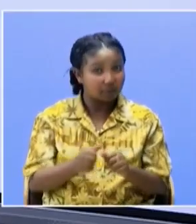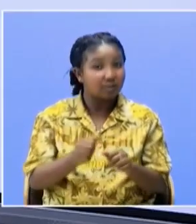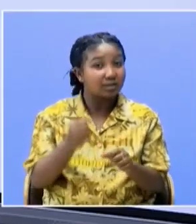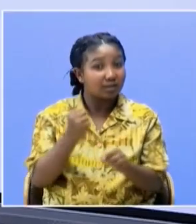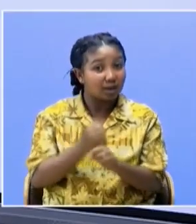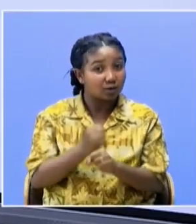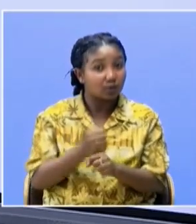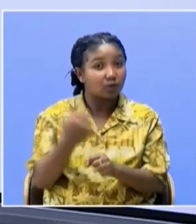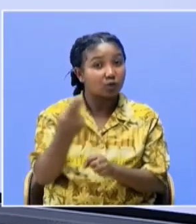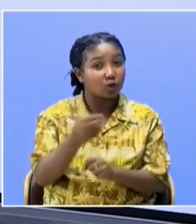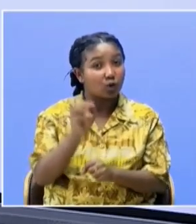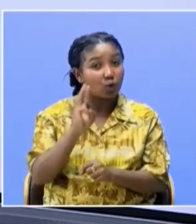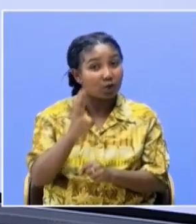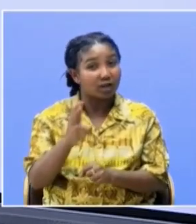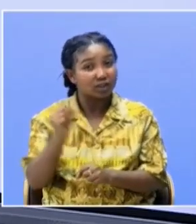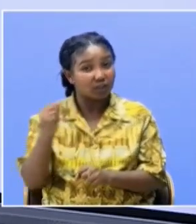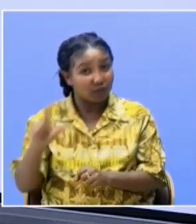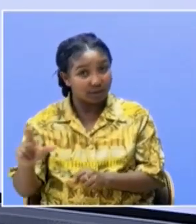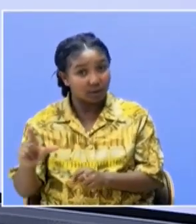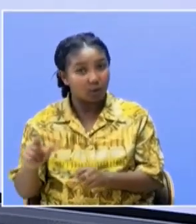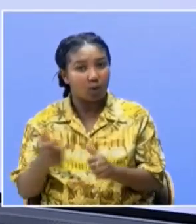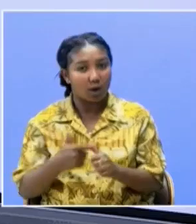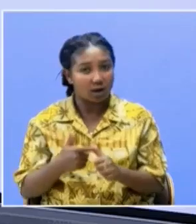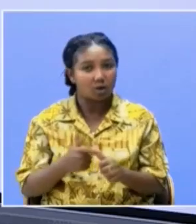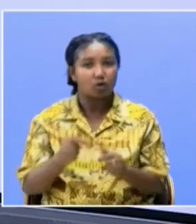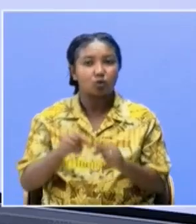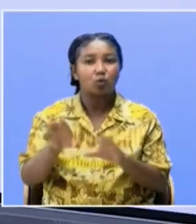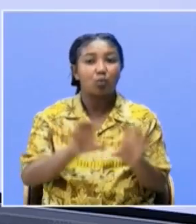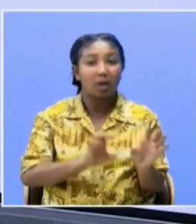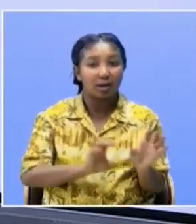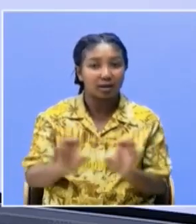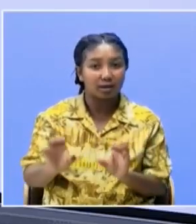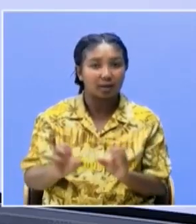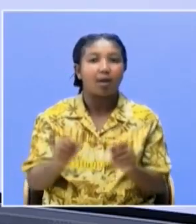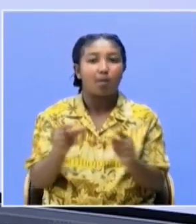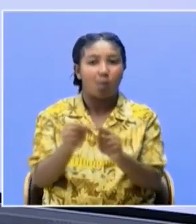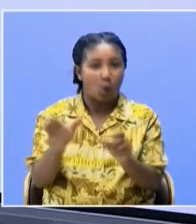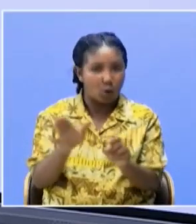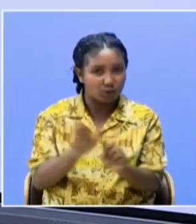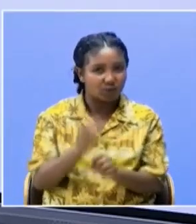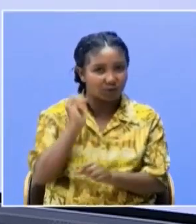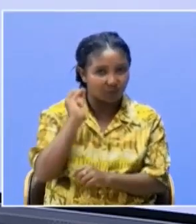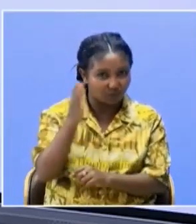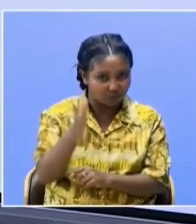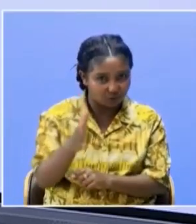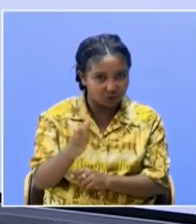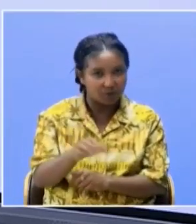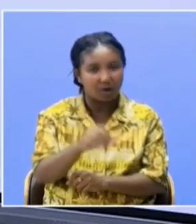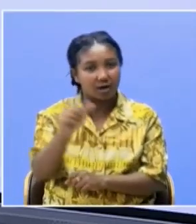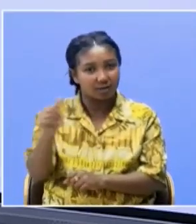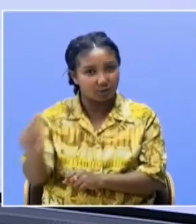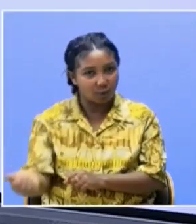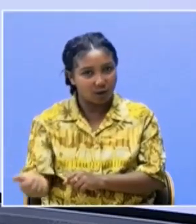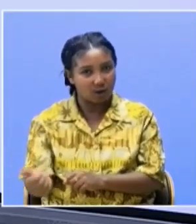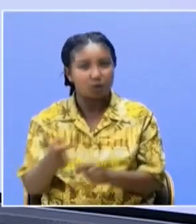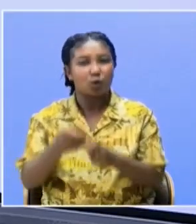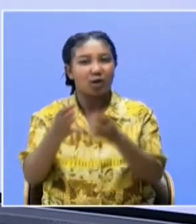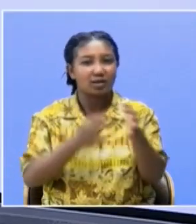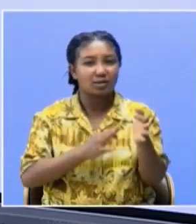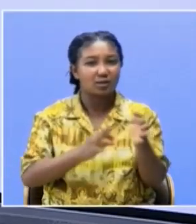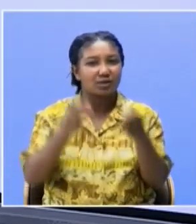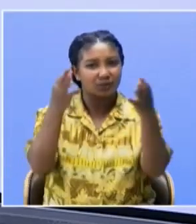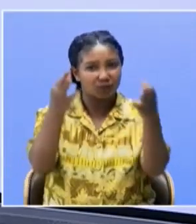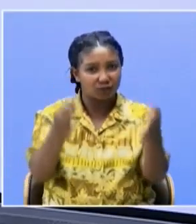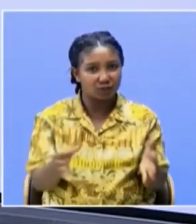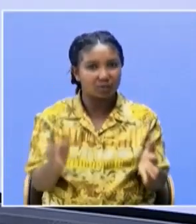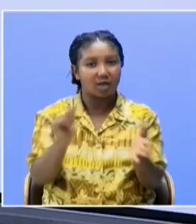of using will and shall is one, to make what? A promise for the future. Another one, to express decisions